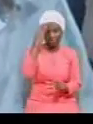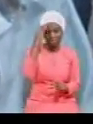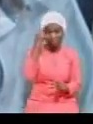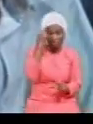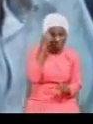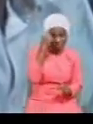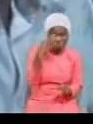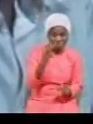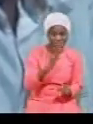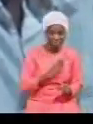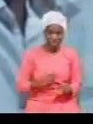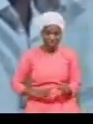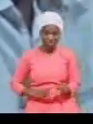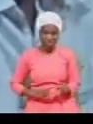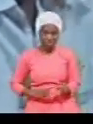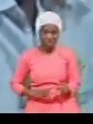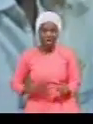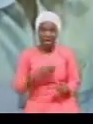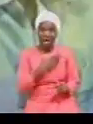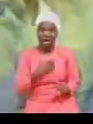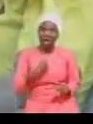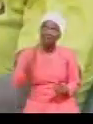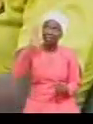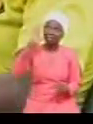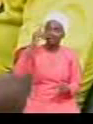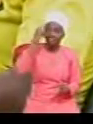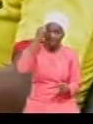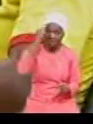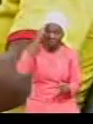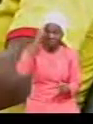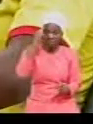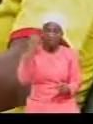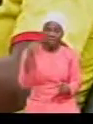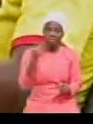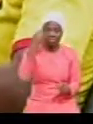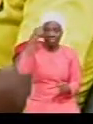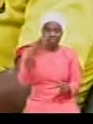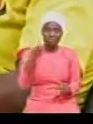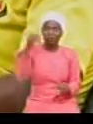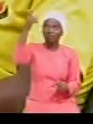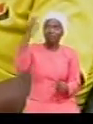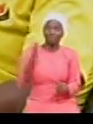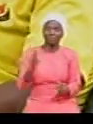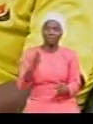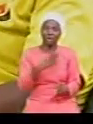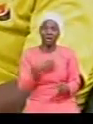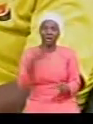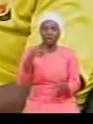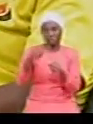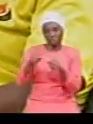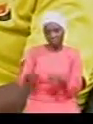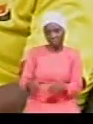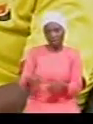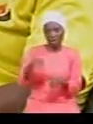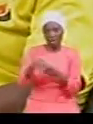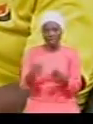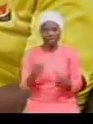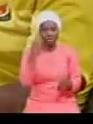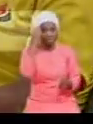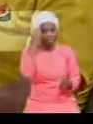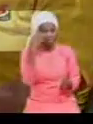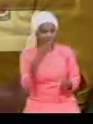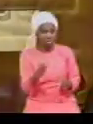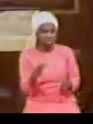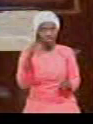of Christ and the thoughts of God, and you abide in the thoughts of God